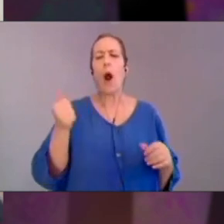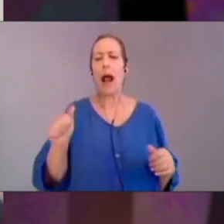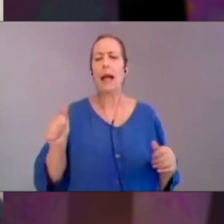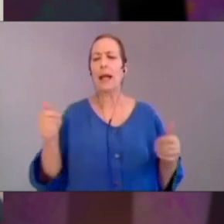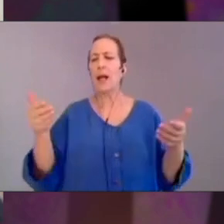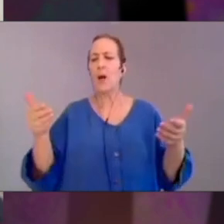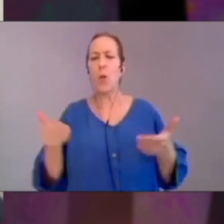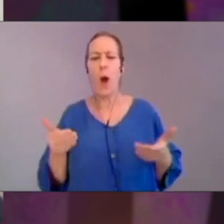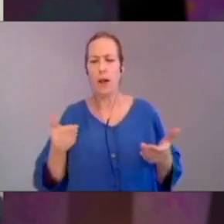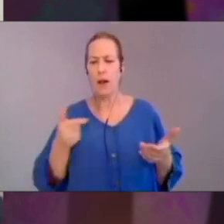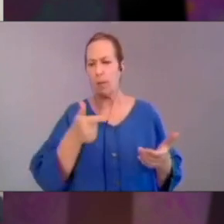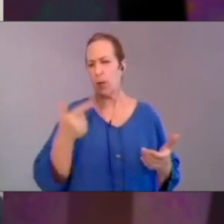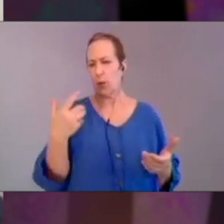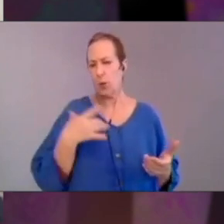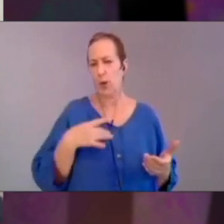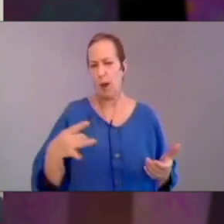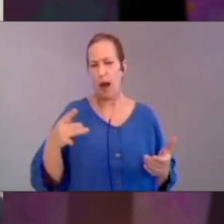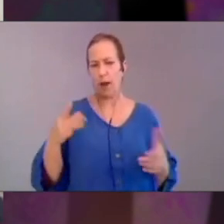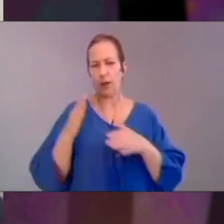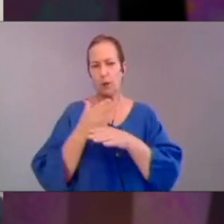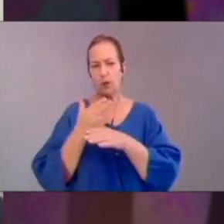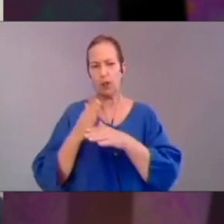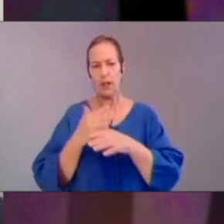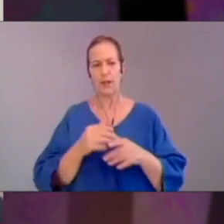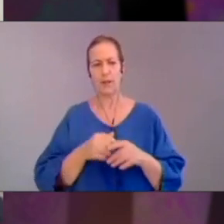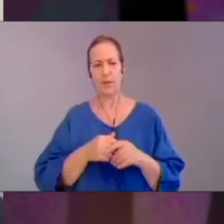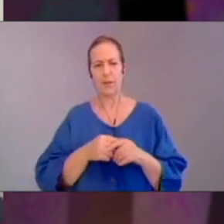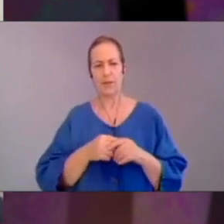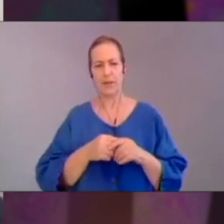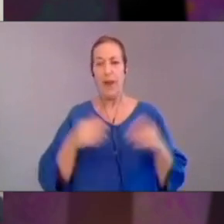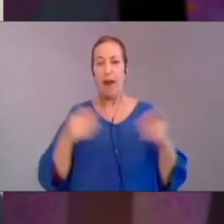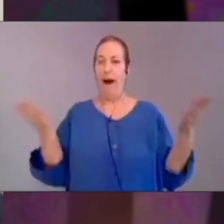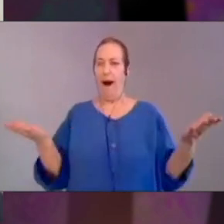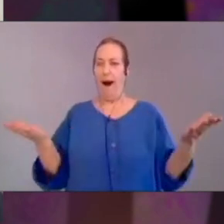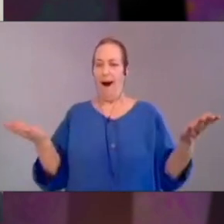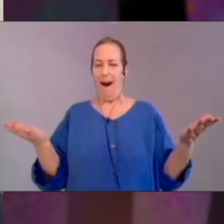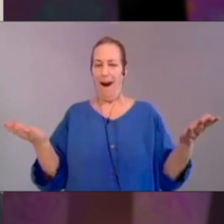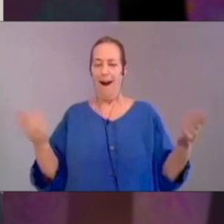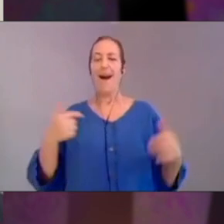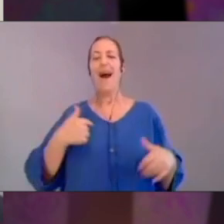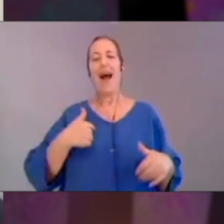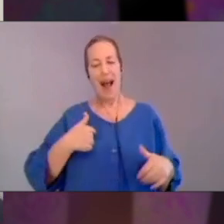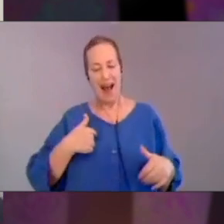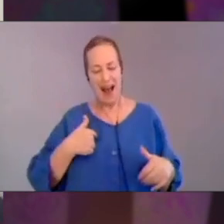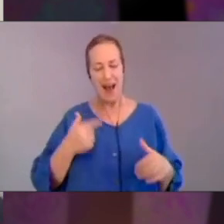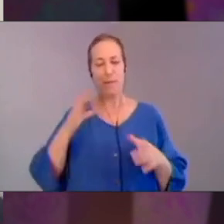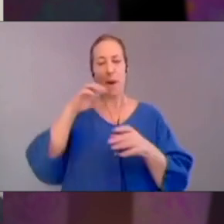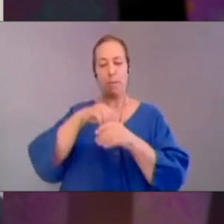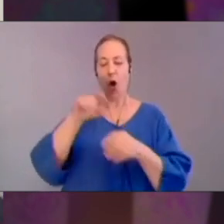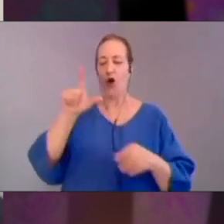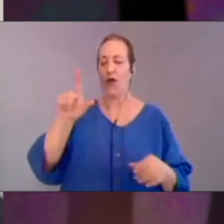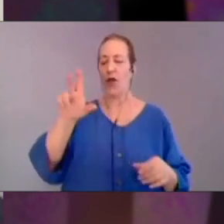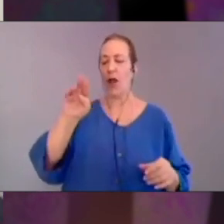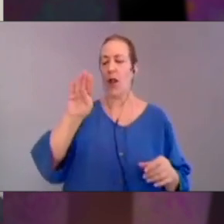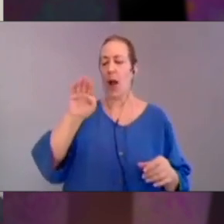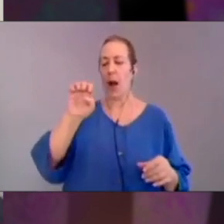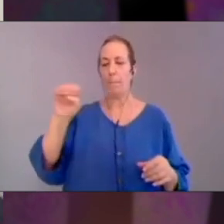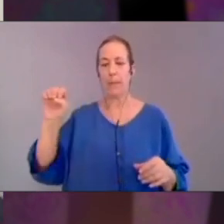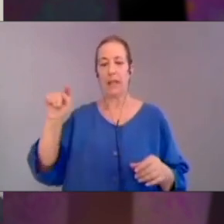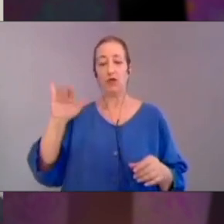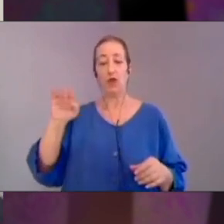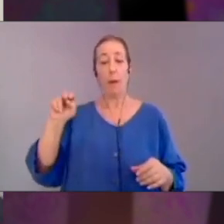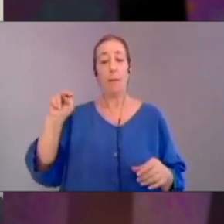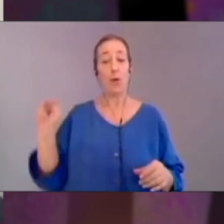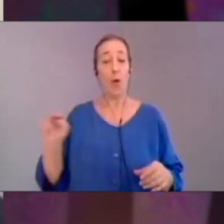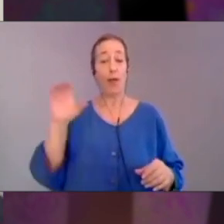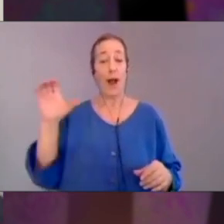feel compelled to share with us? How could I have forgotten? I'm an enrolled member of the Lumbee tribe of North Carolina, and how